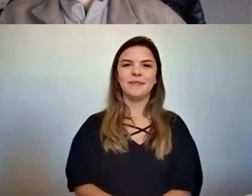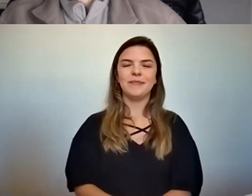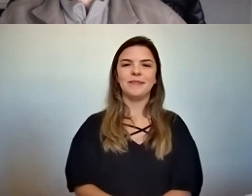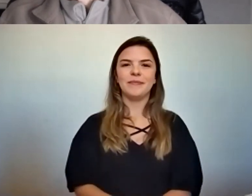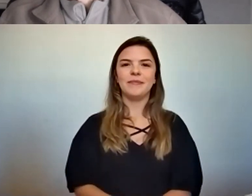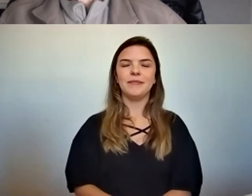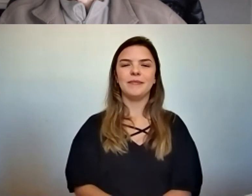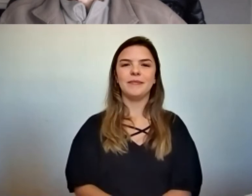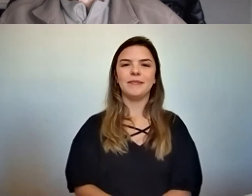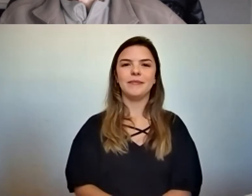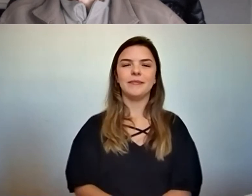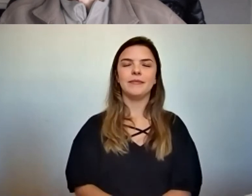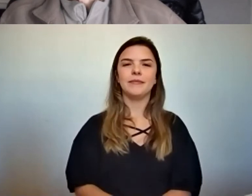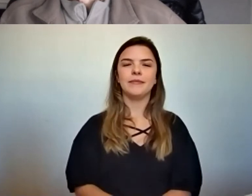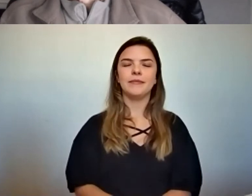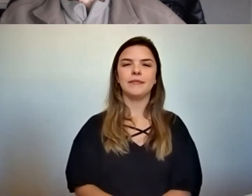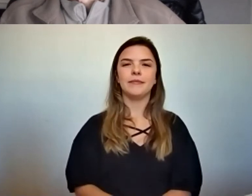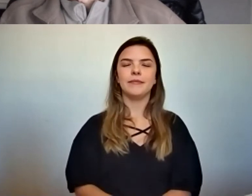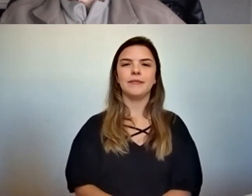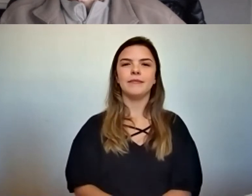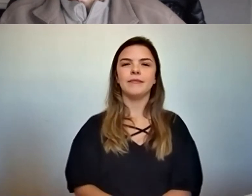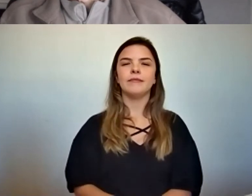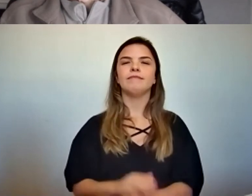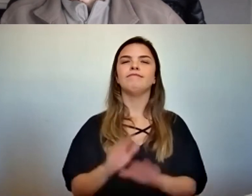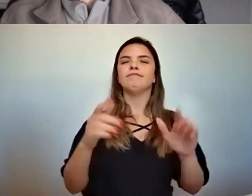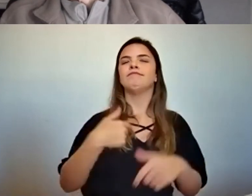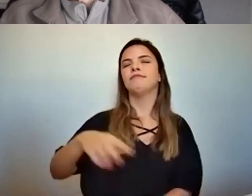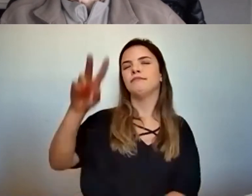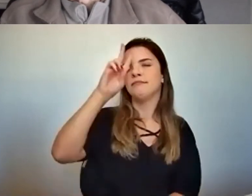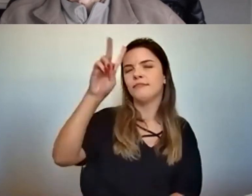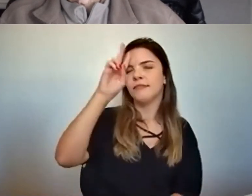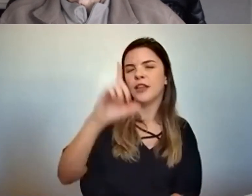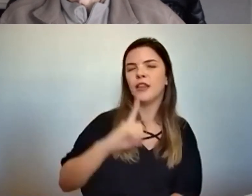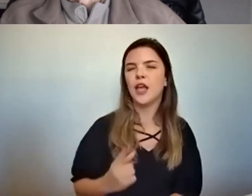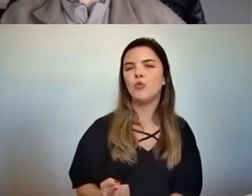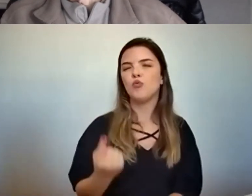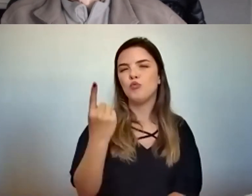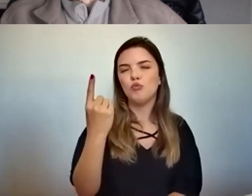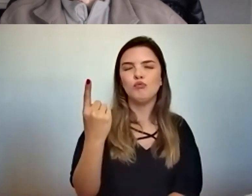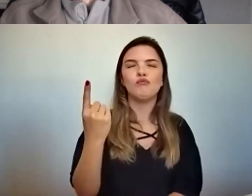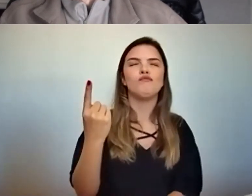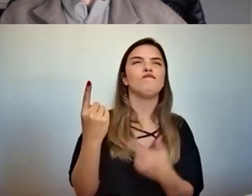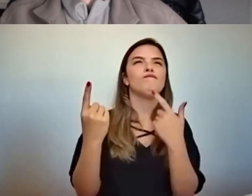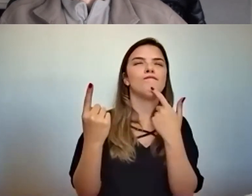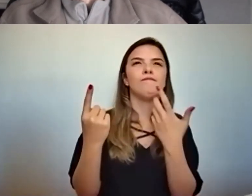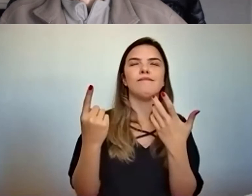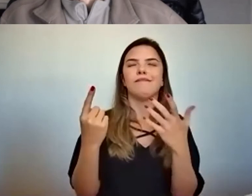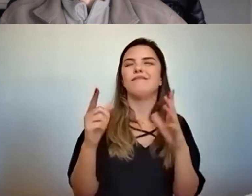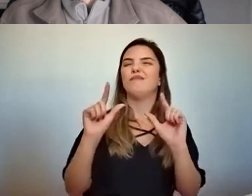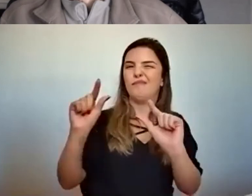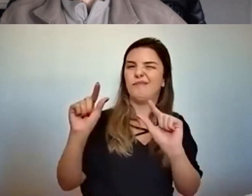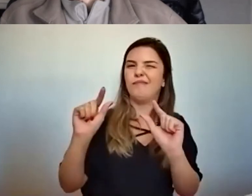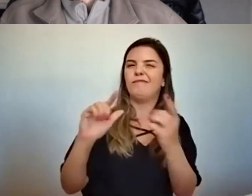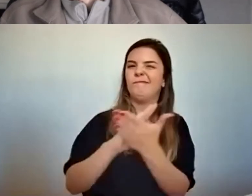There was one very interesting and a bit frustrating